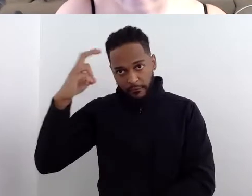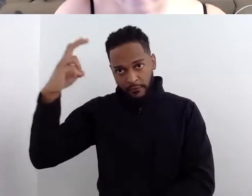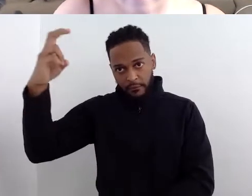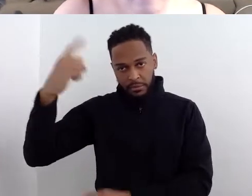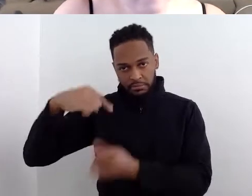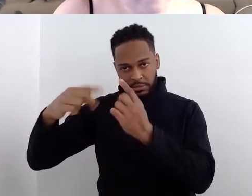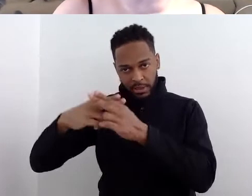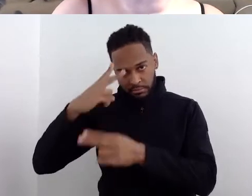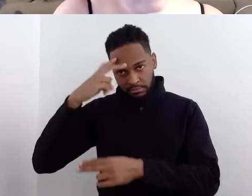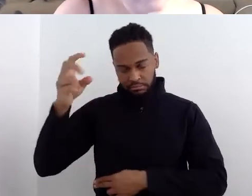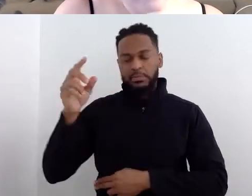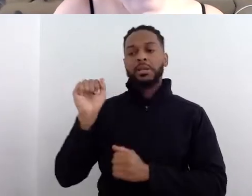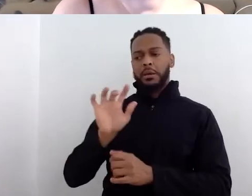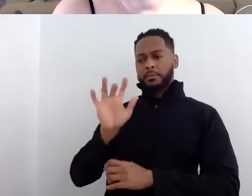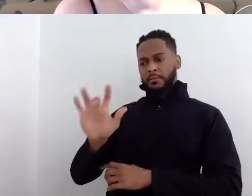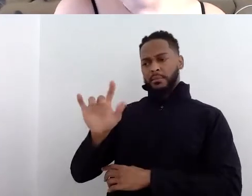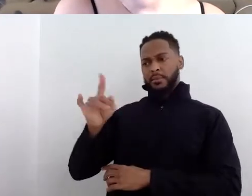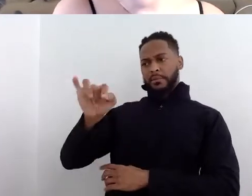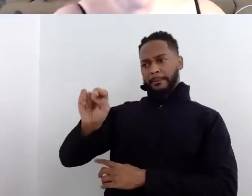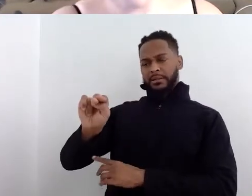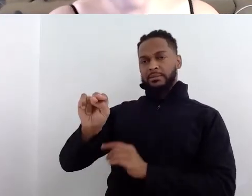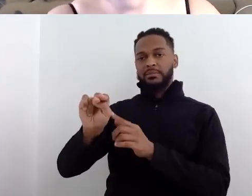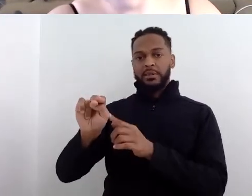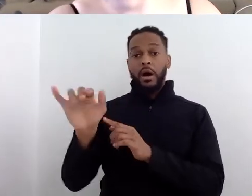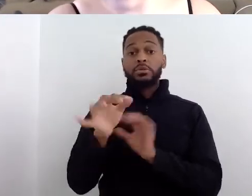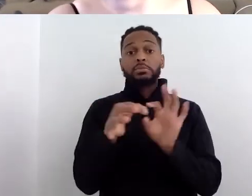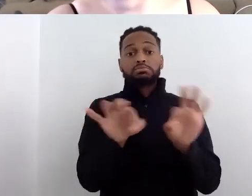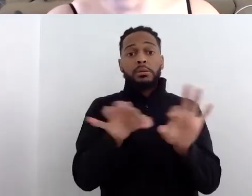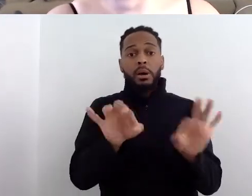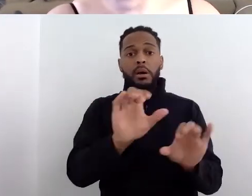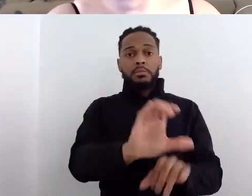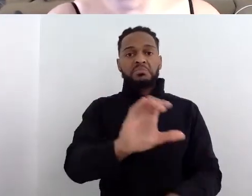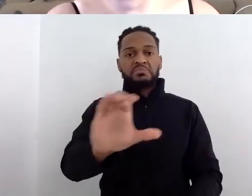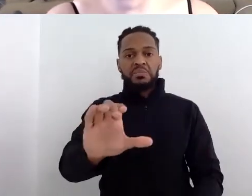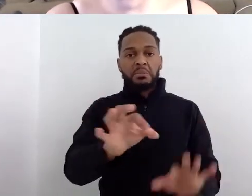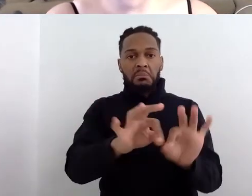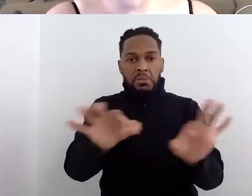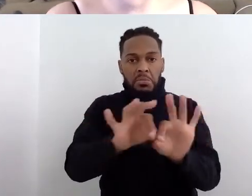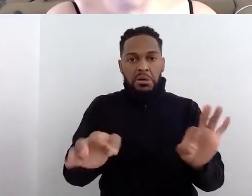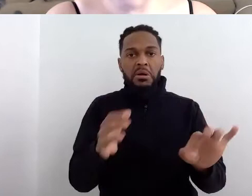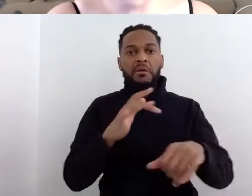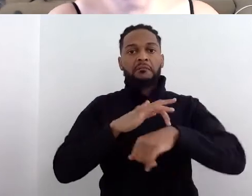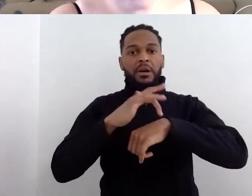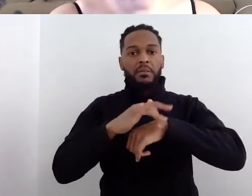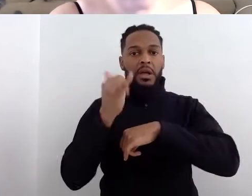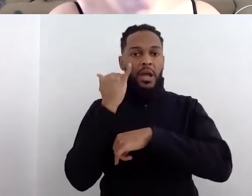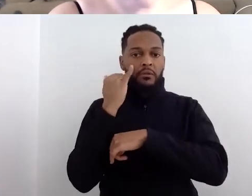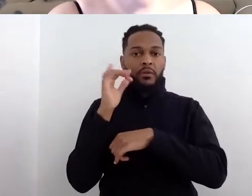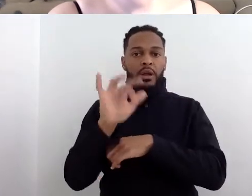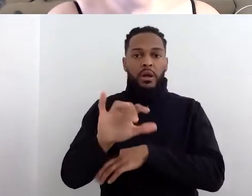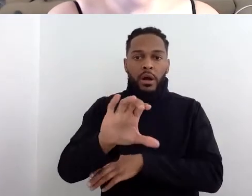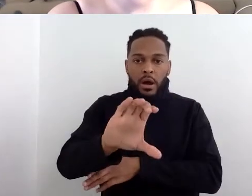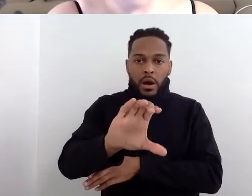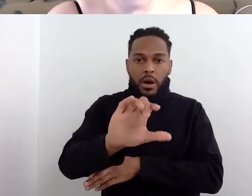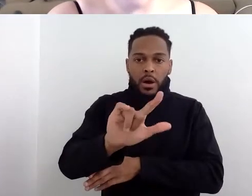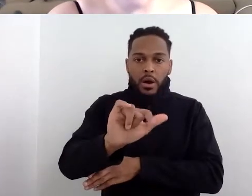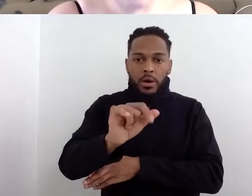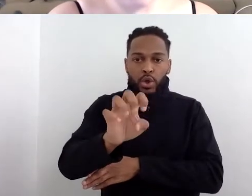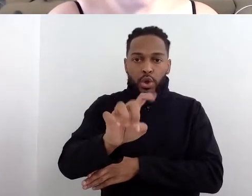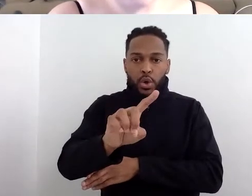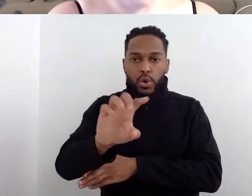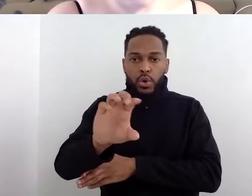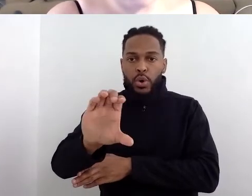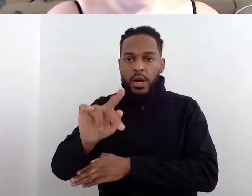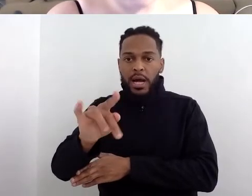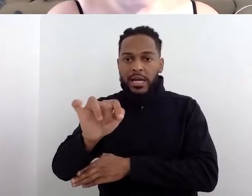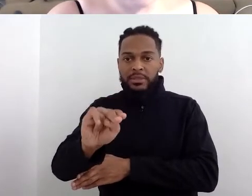Also, we have closed captionings available by clicking on the closed captioning button.